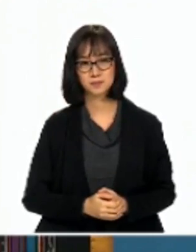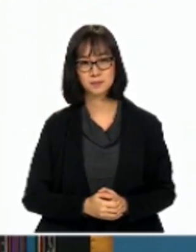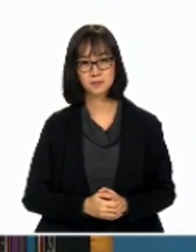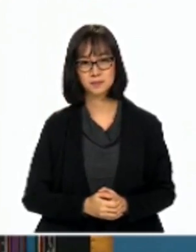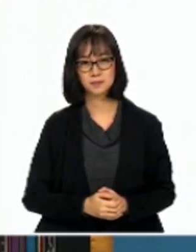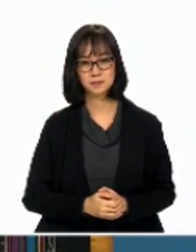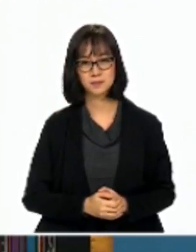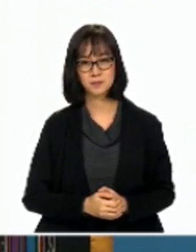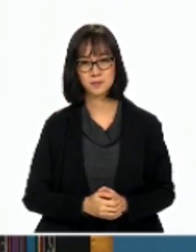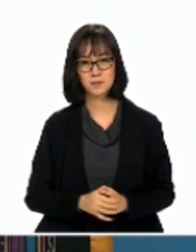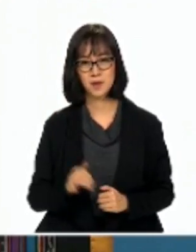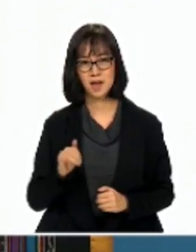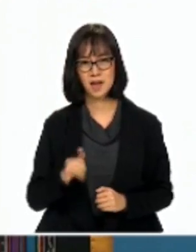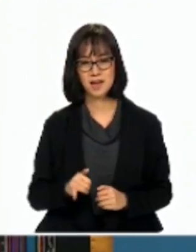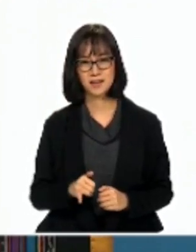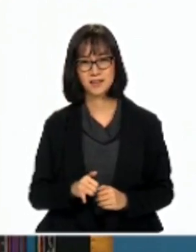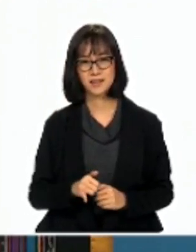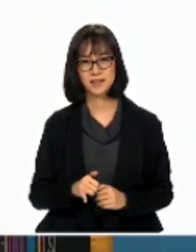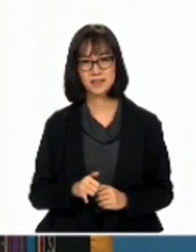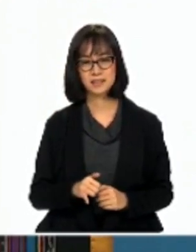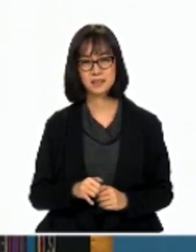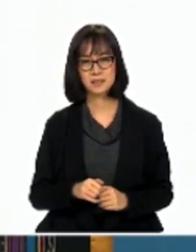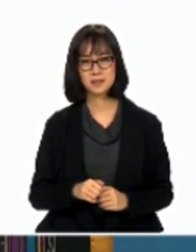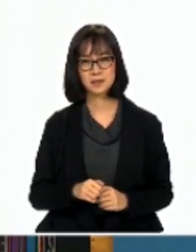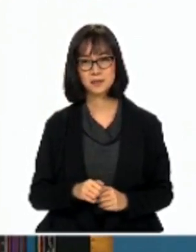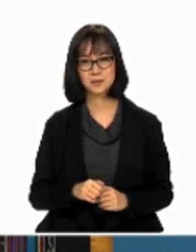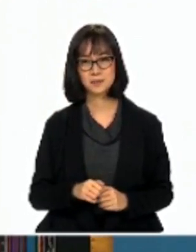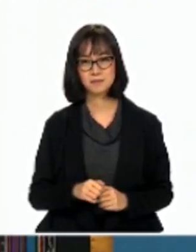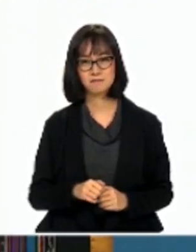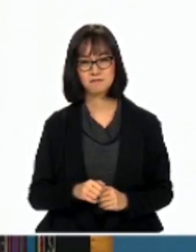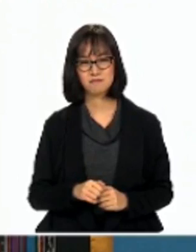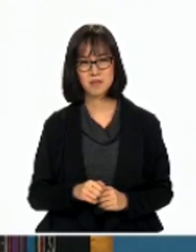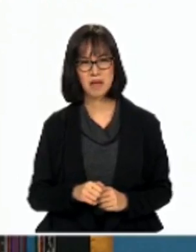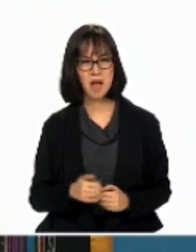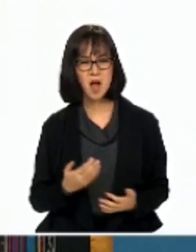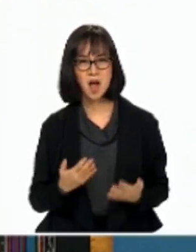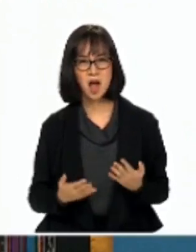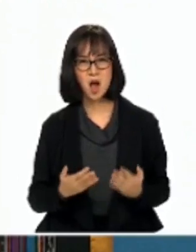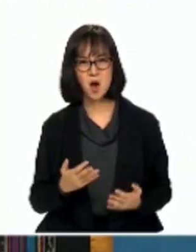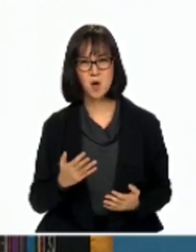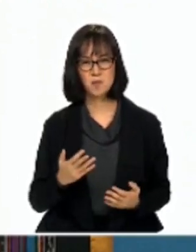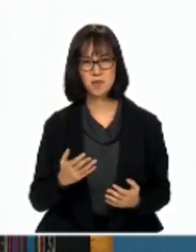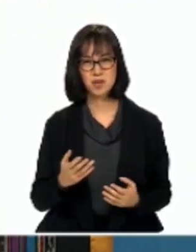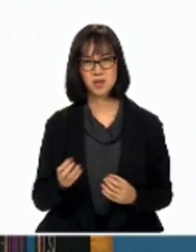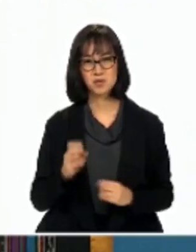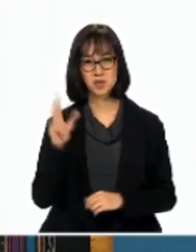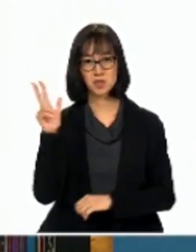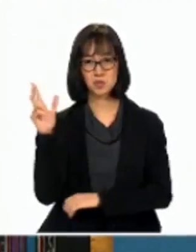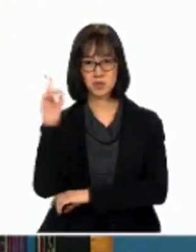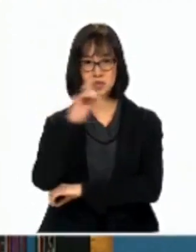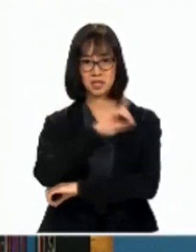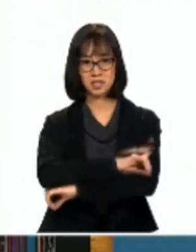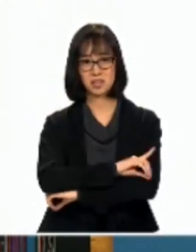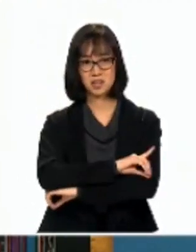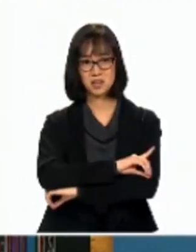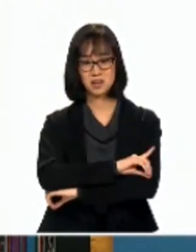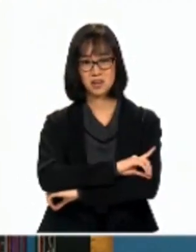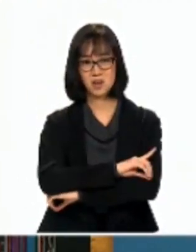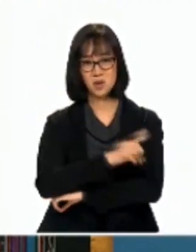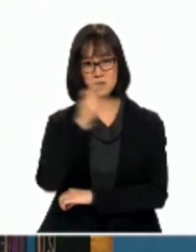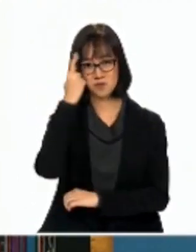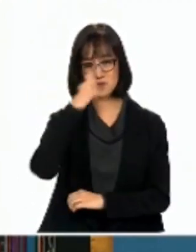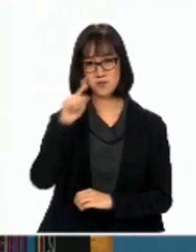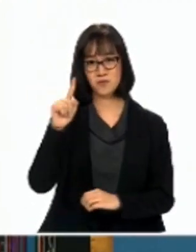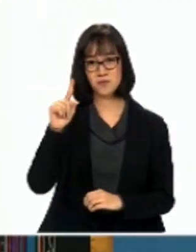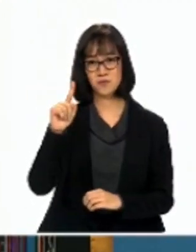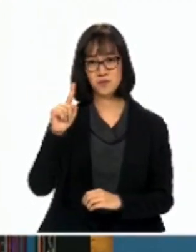style ninyo, na it takes about 3 days, 4 days for the